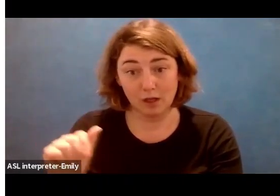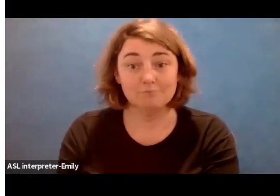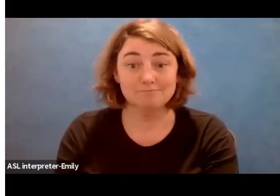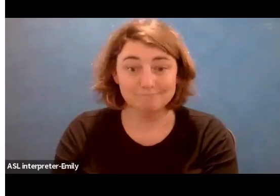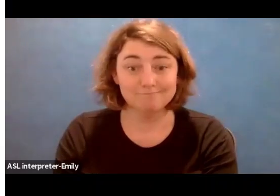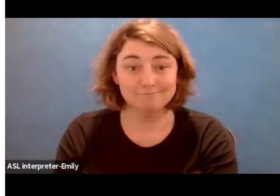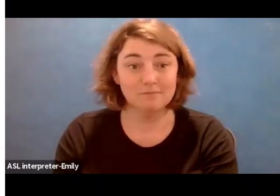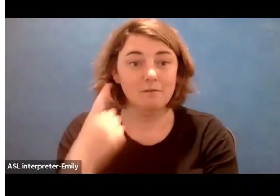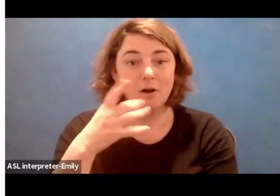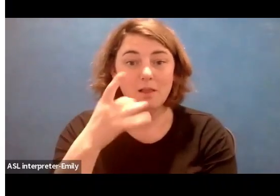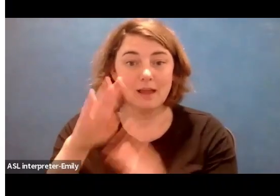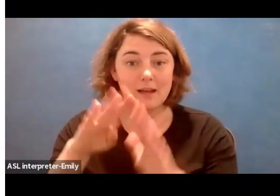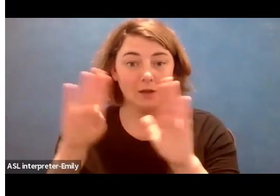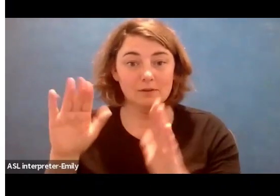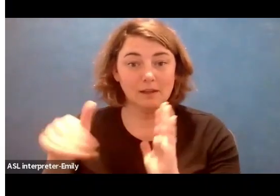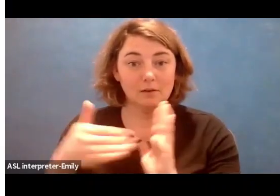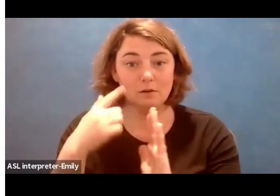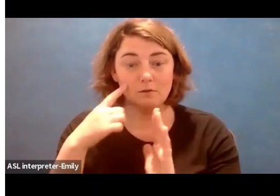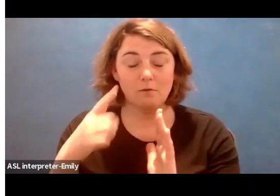Living.